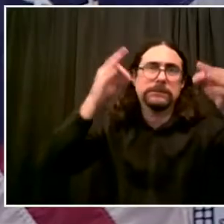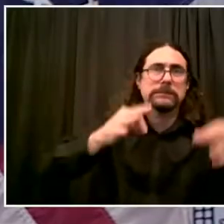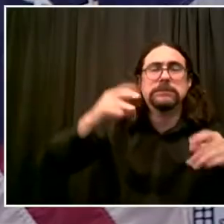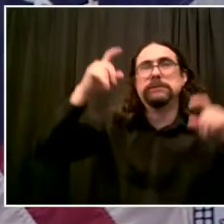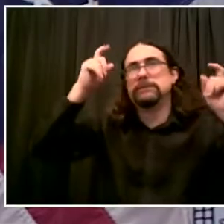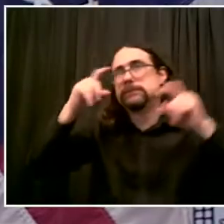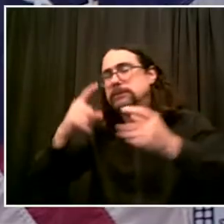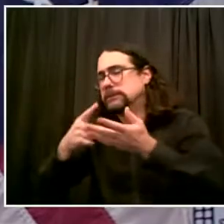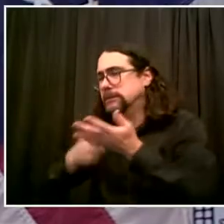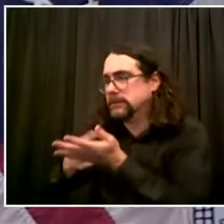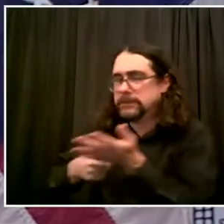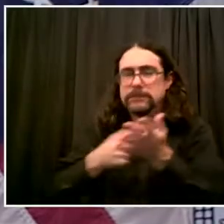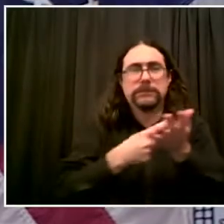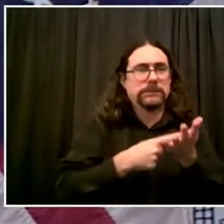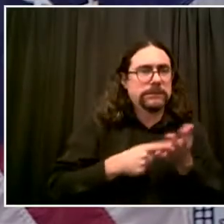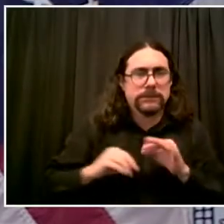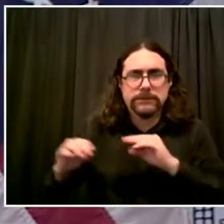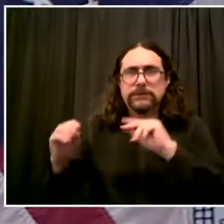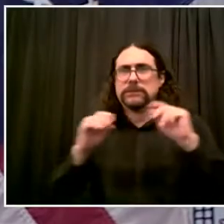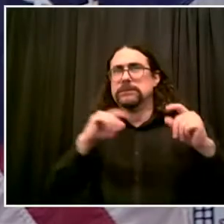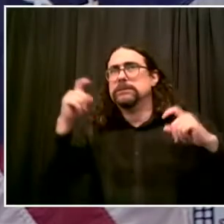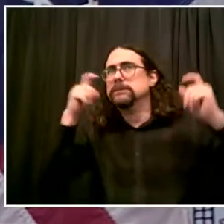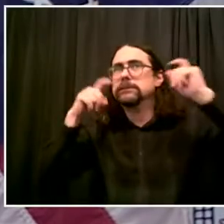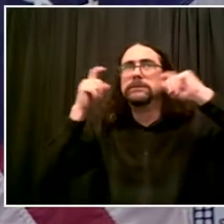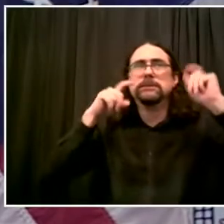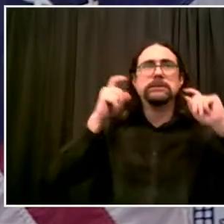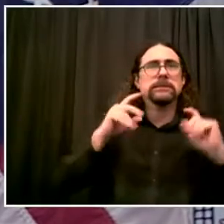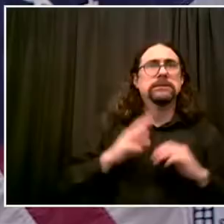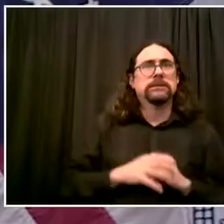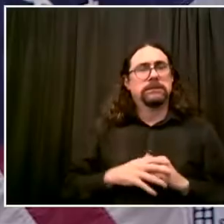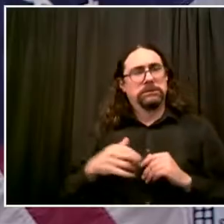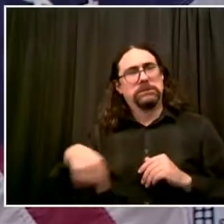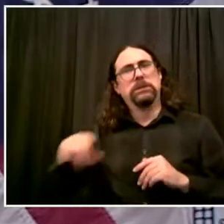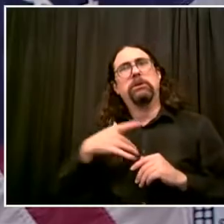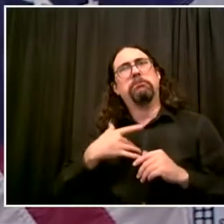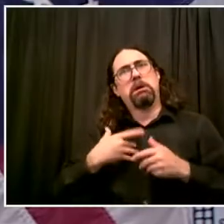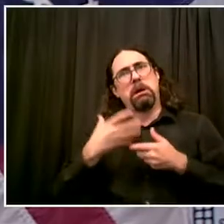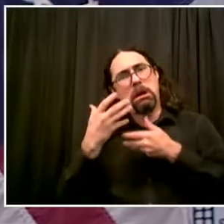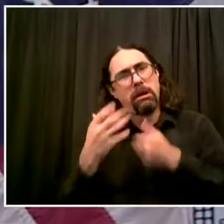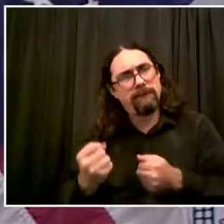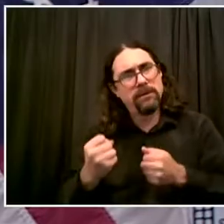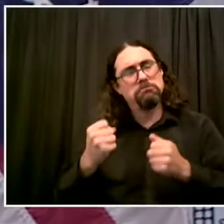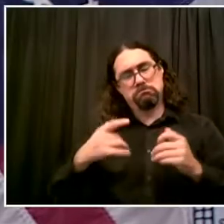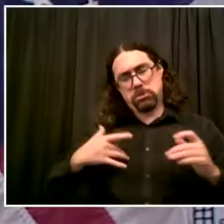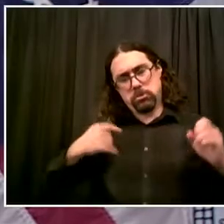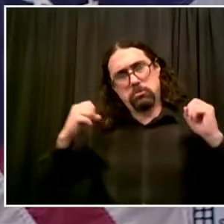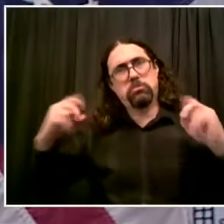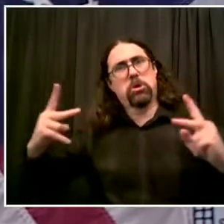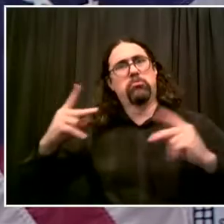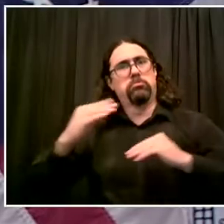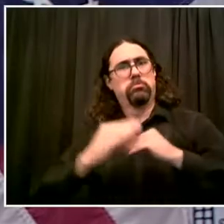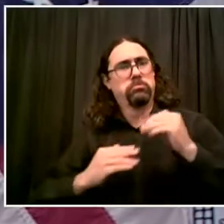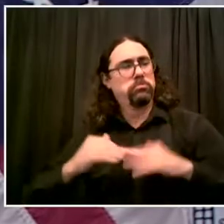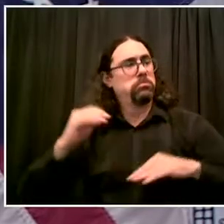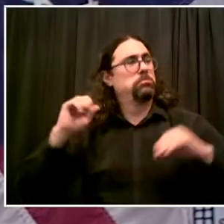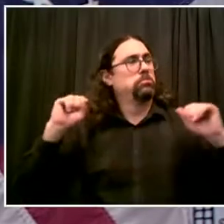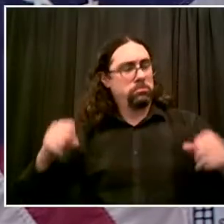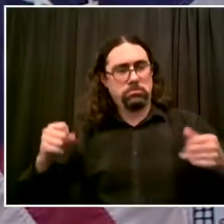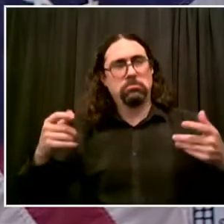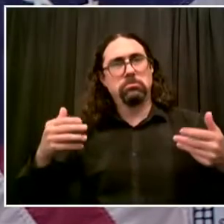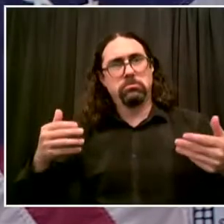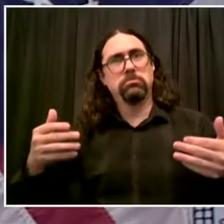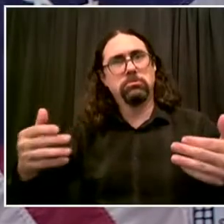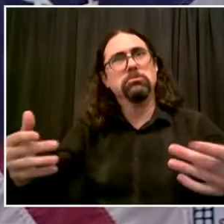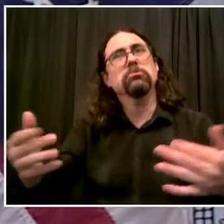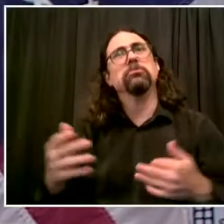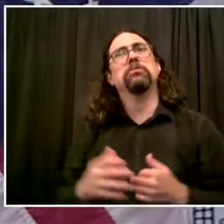secure enough about the health dynamics to take a step and take a step and take a next step? That's an everyday thing we're watching, but so far,